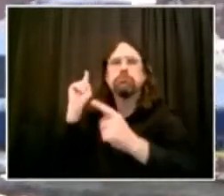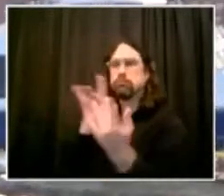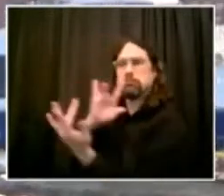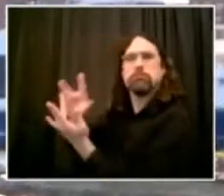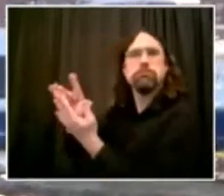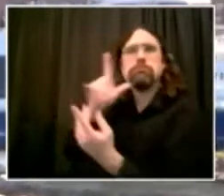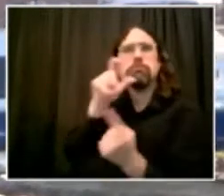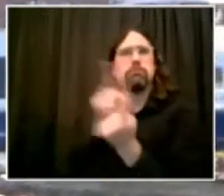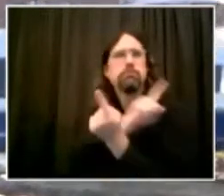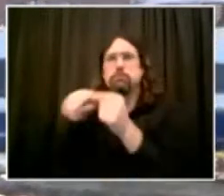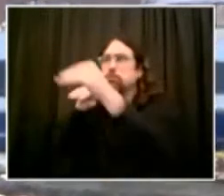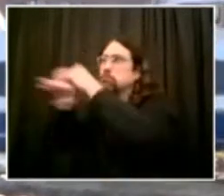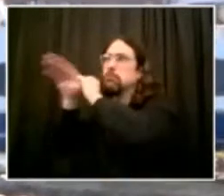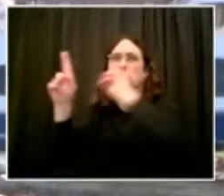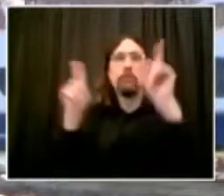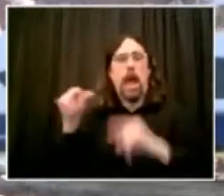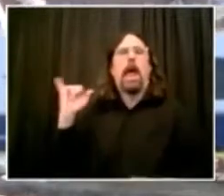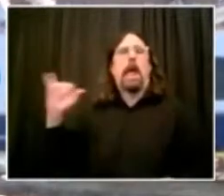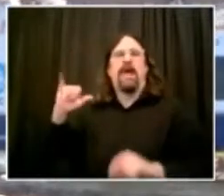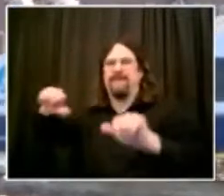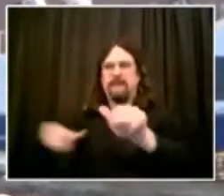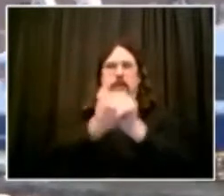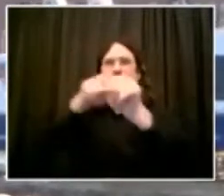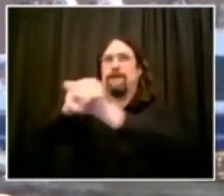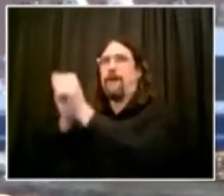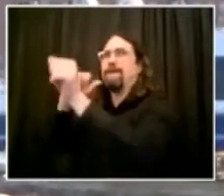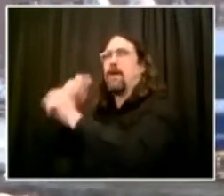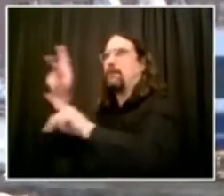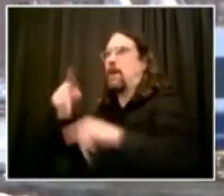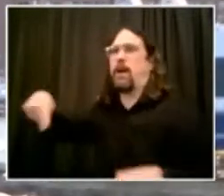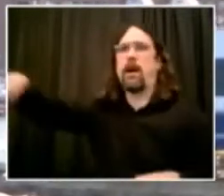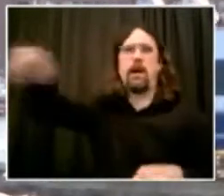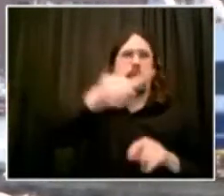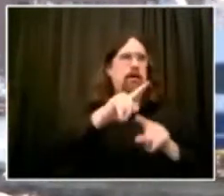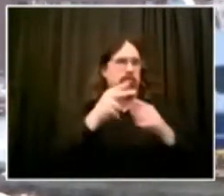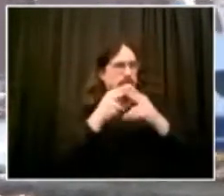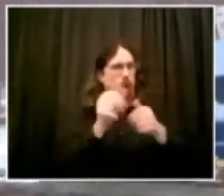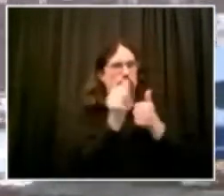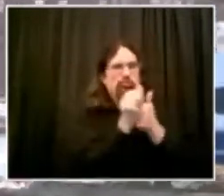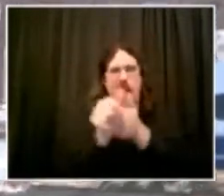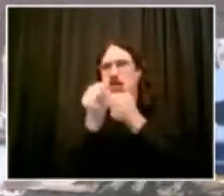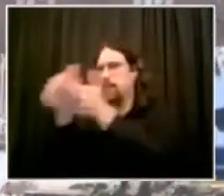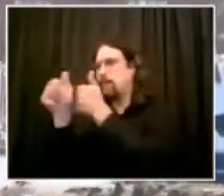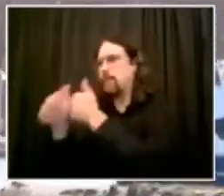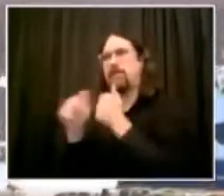everyone's in this together. We got this far together. Let's take the next big step together. Thank you, everybody.